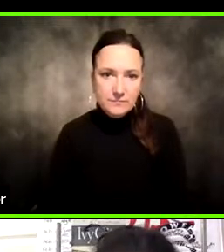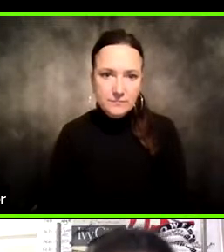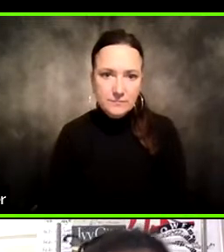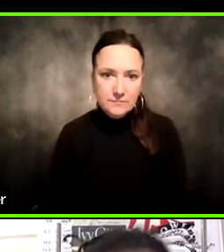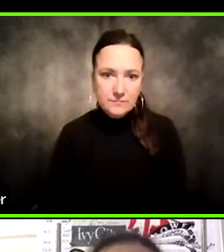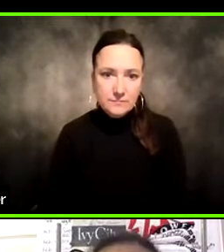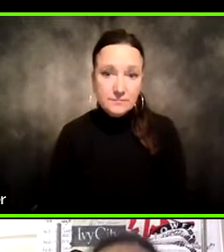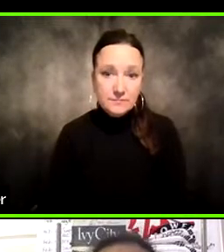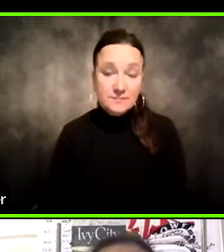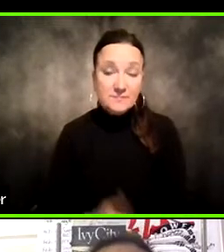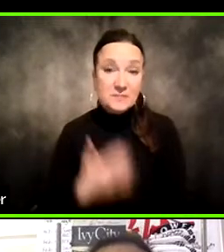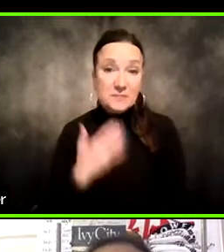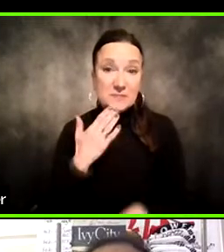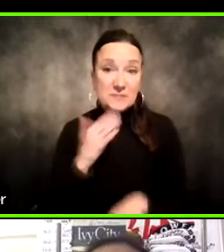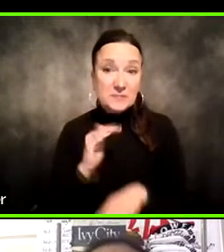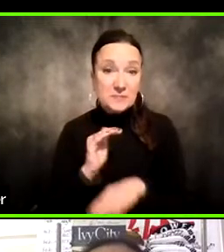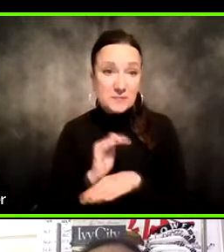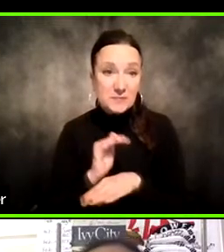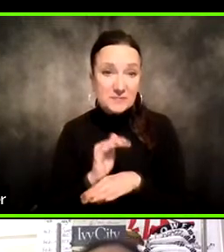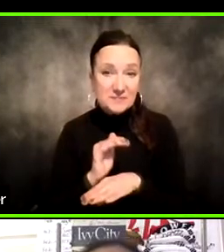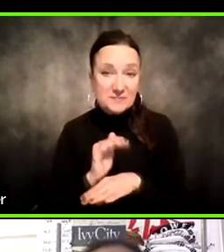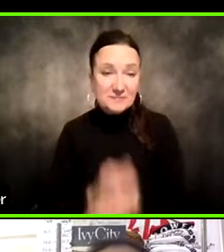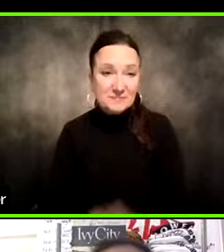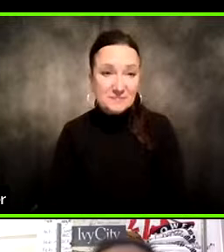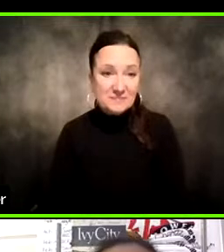Good evening, everyone.